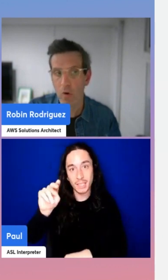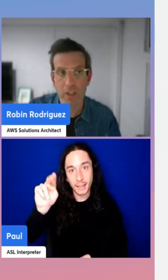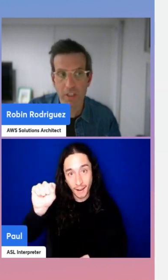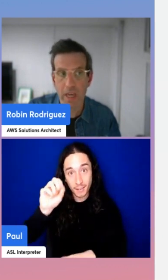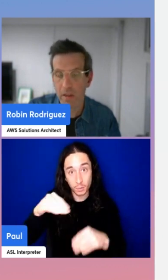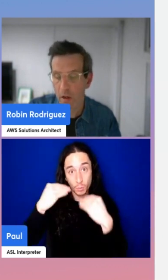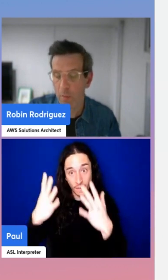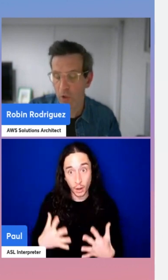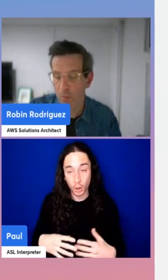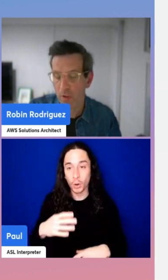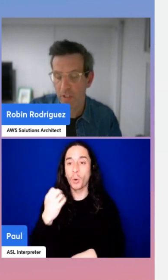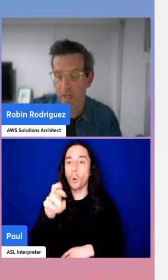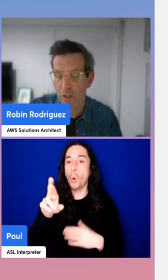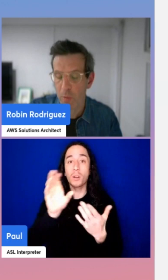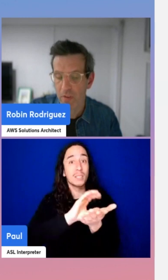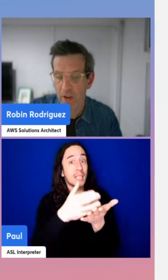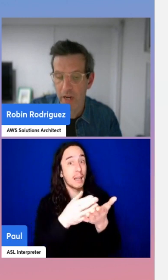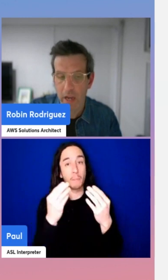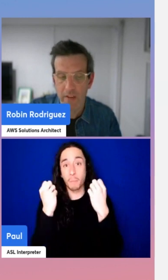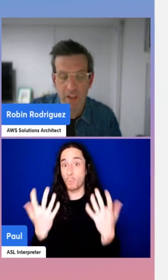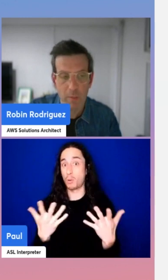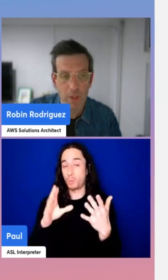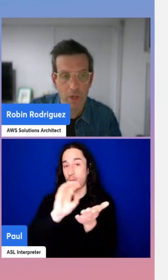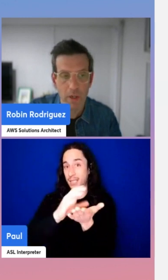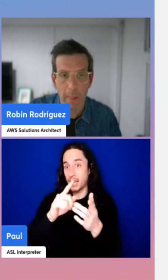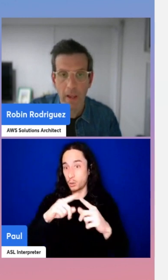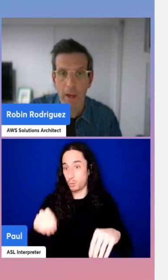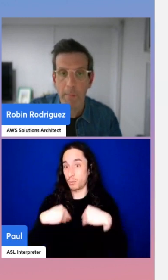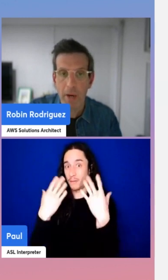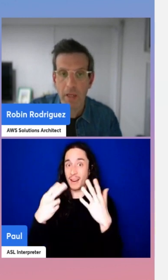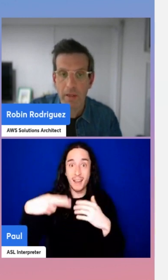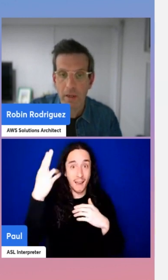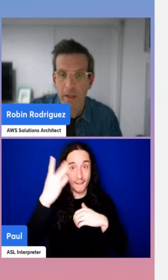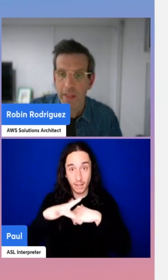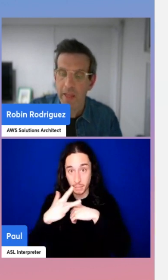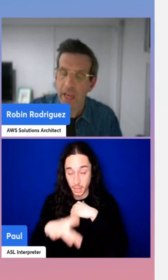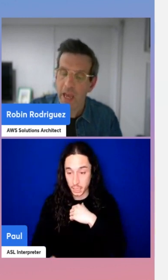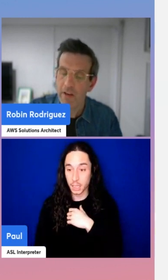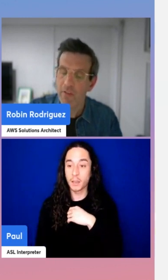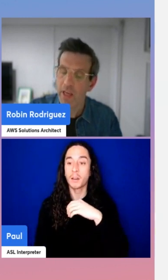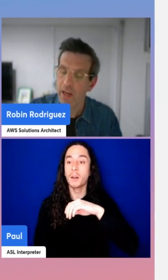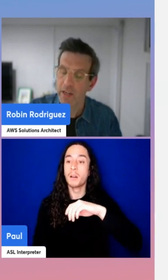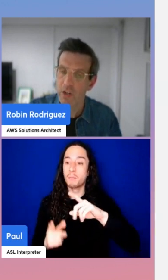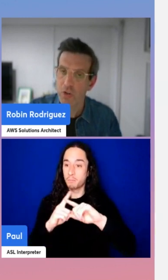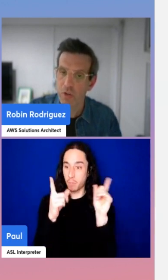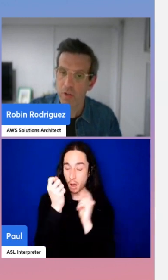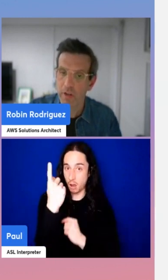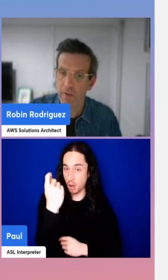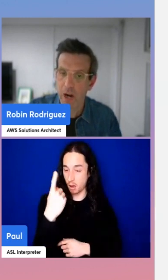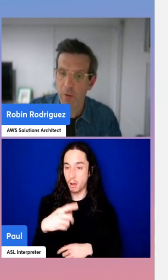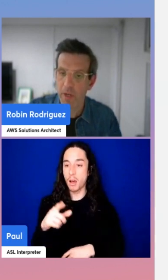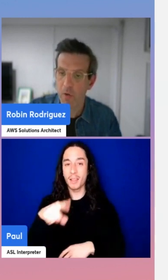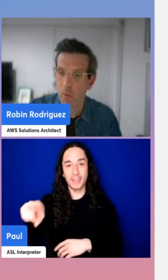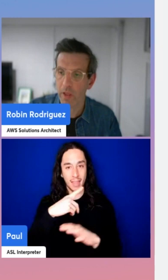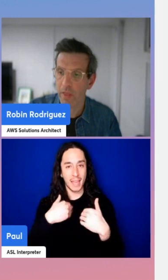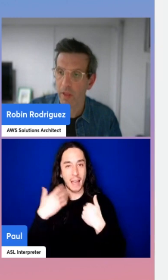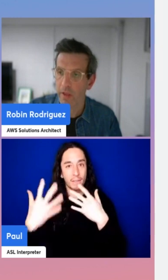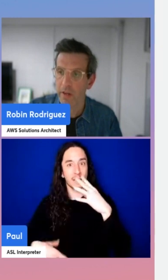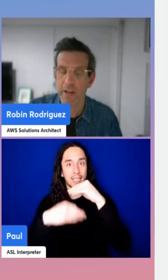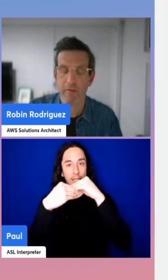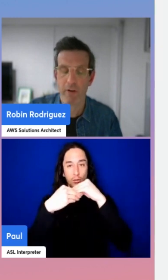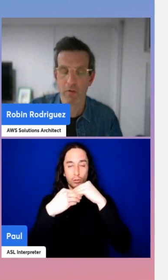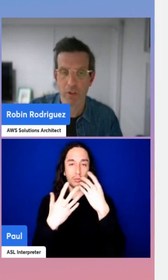provider or a multiple set to provide high availability, but they have an additional environment